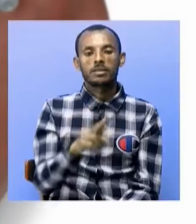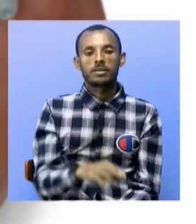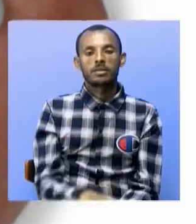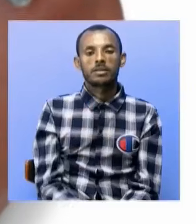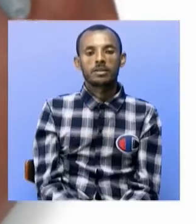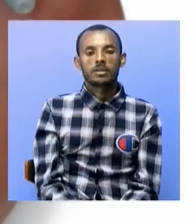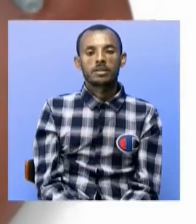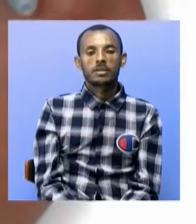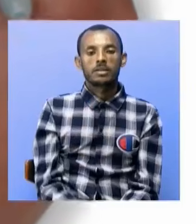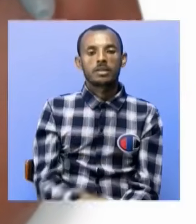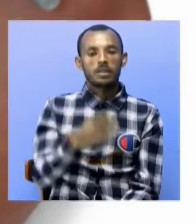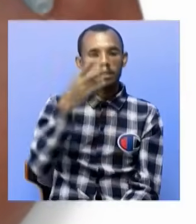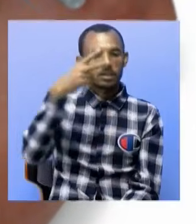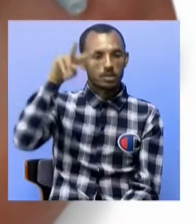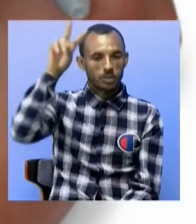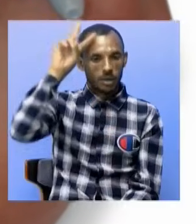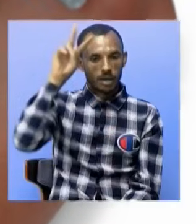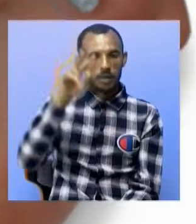their